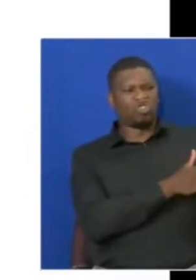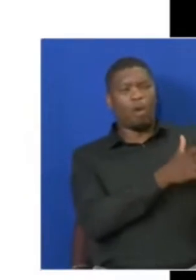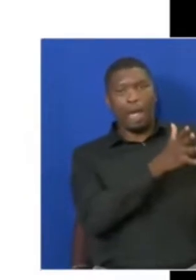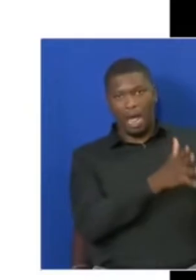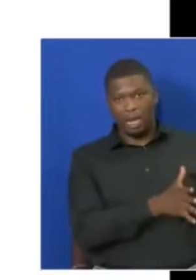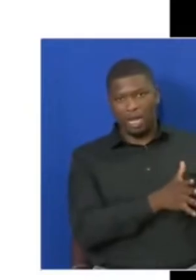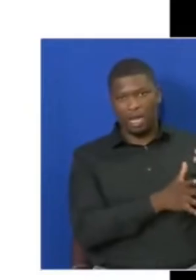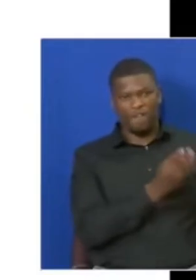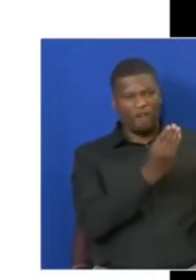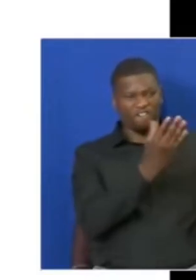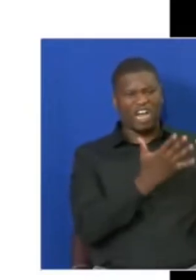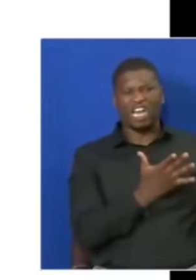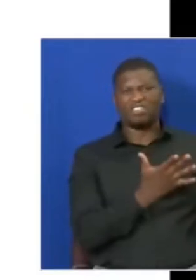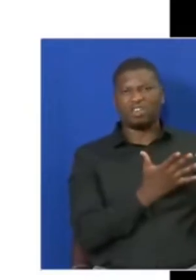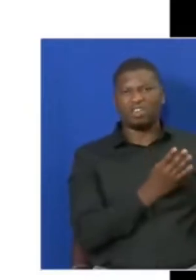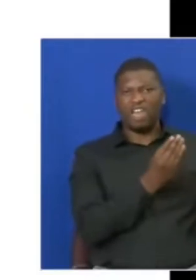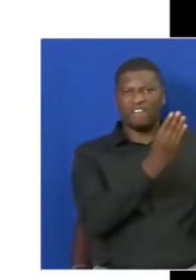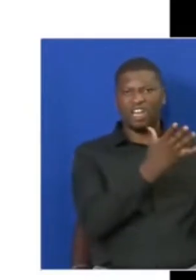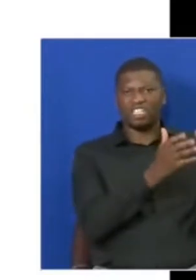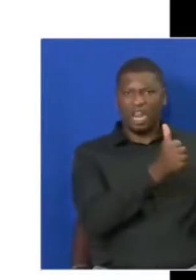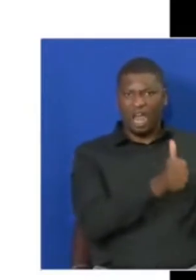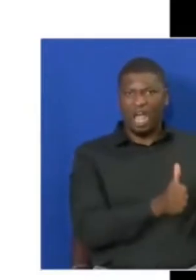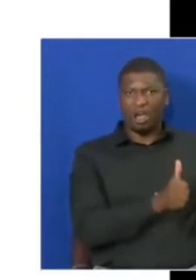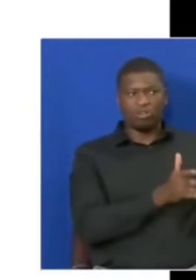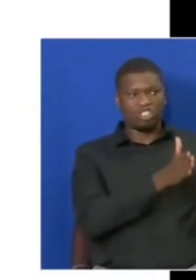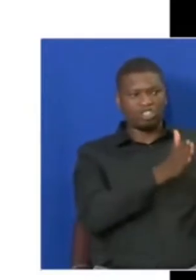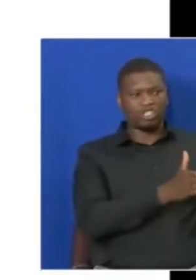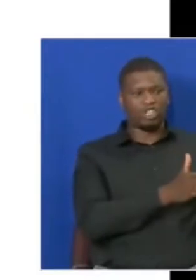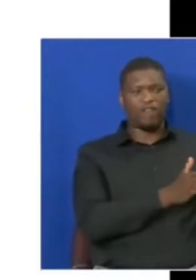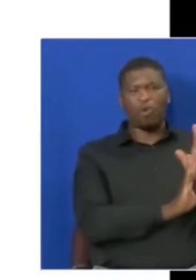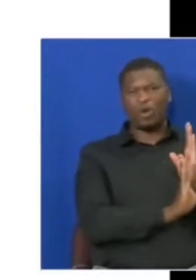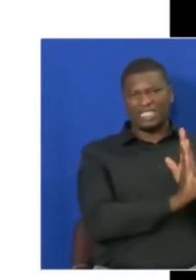section of the Secret Service account,